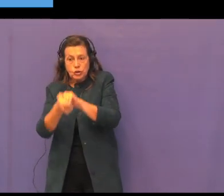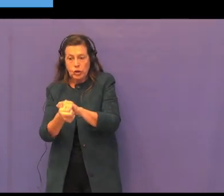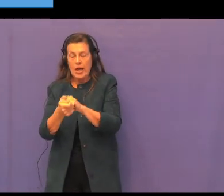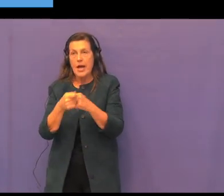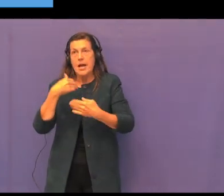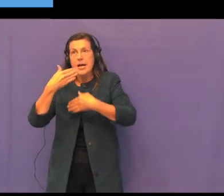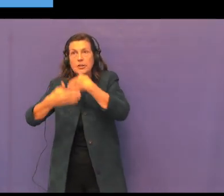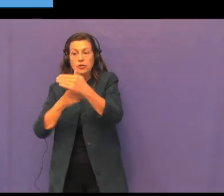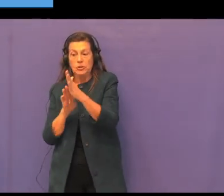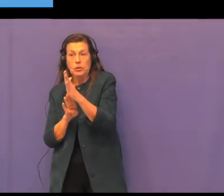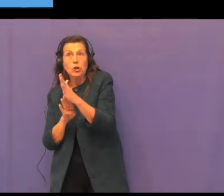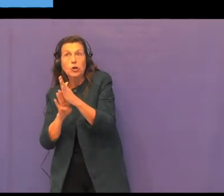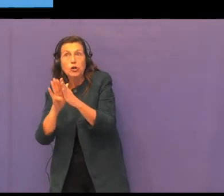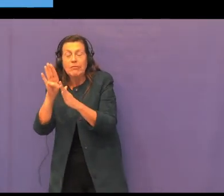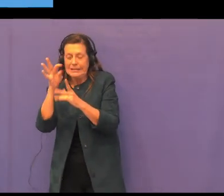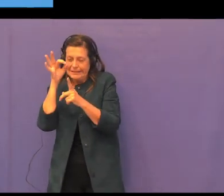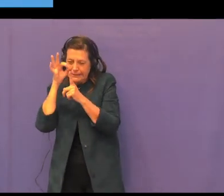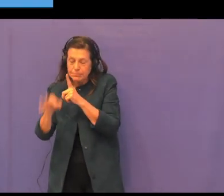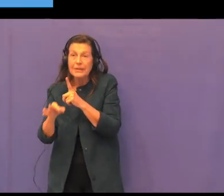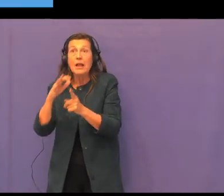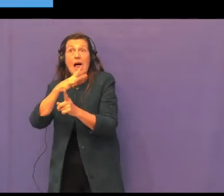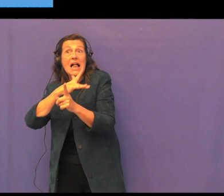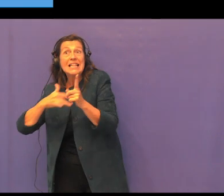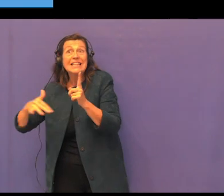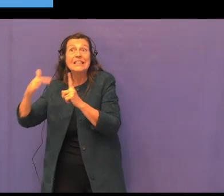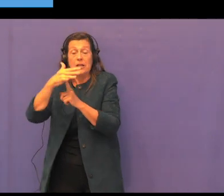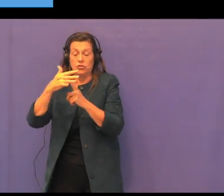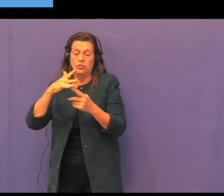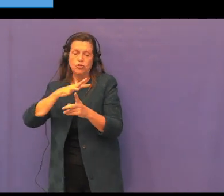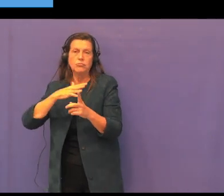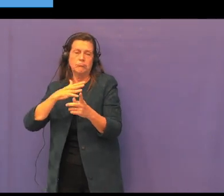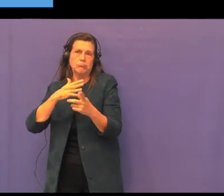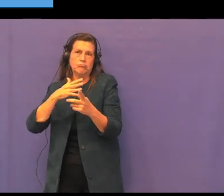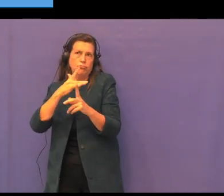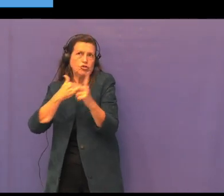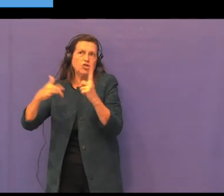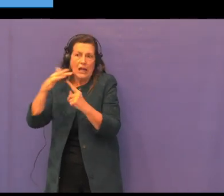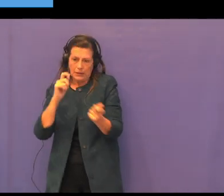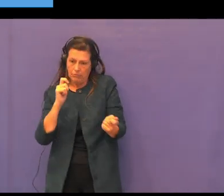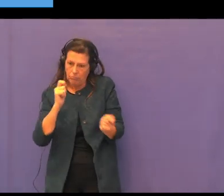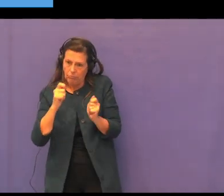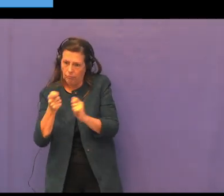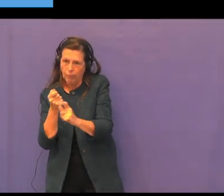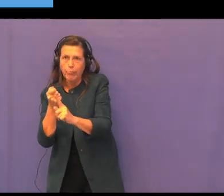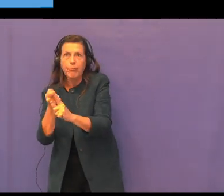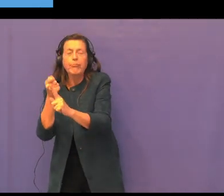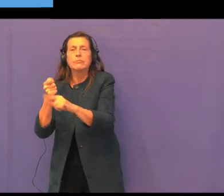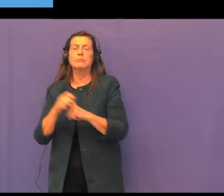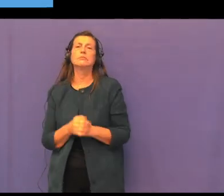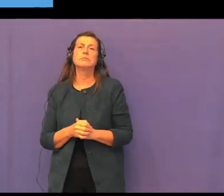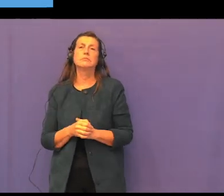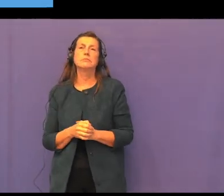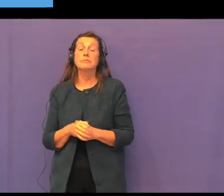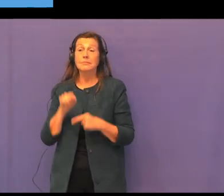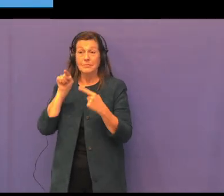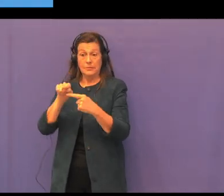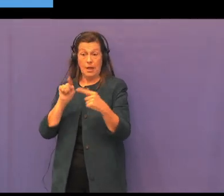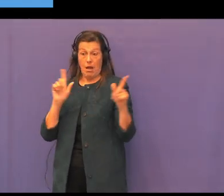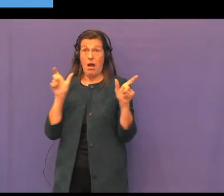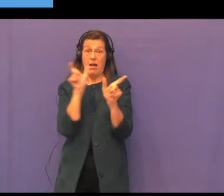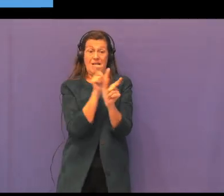was very much a kind of a paradigm that dominated a lot of translation research in